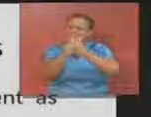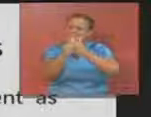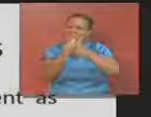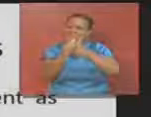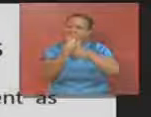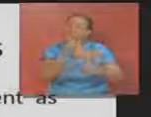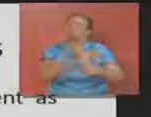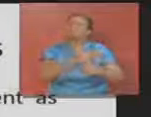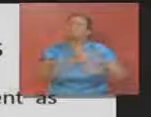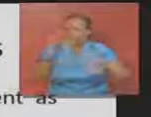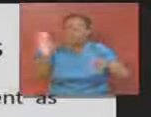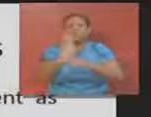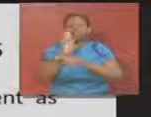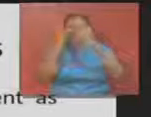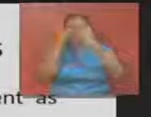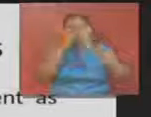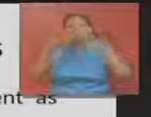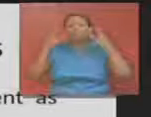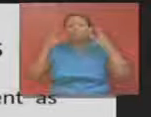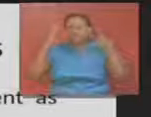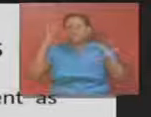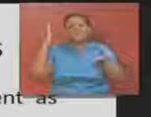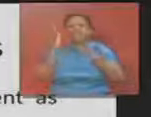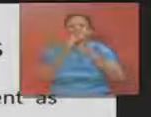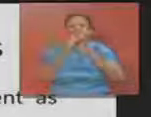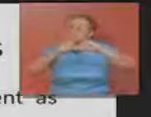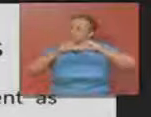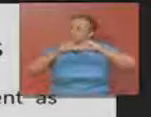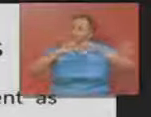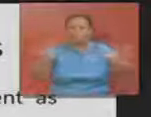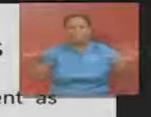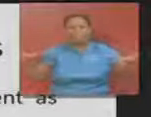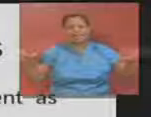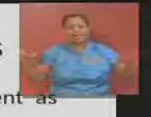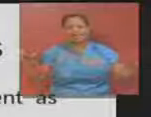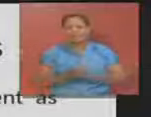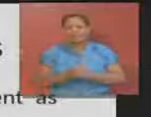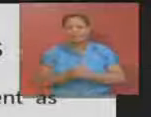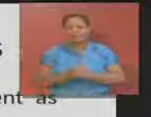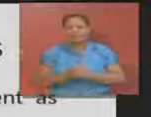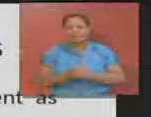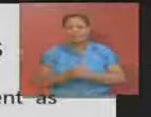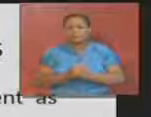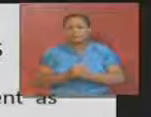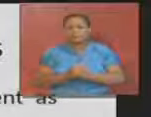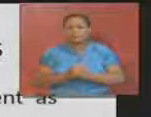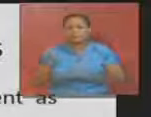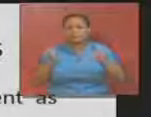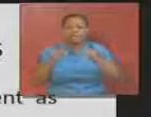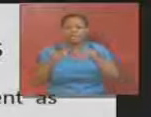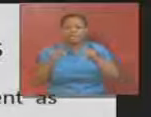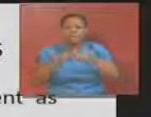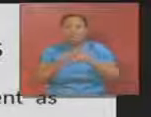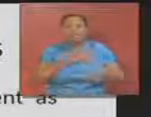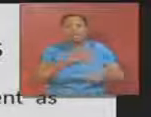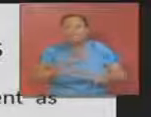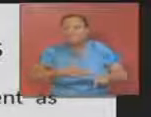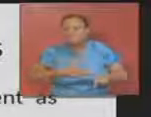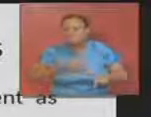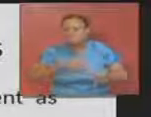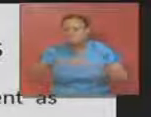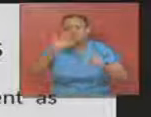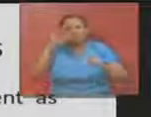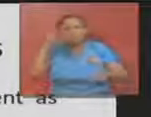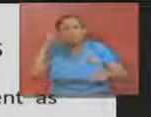to prevent spread of this scourge. And also, please remember, diabetes and hypertension are the